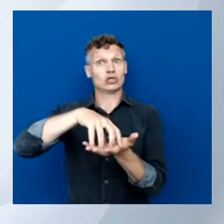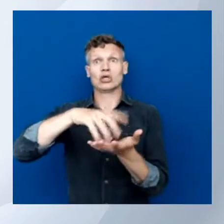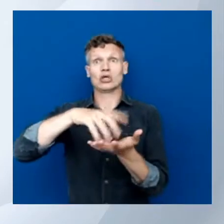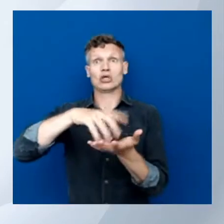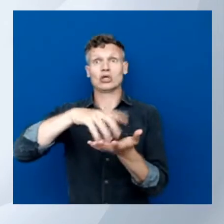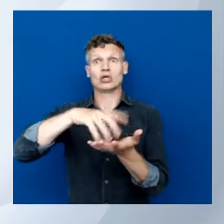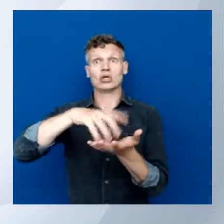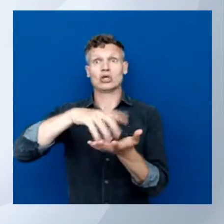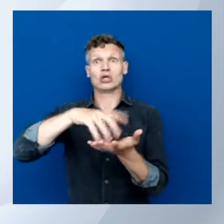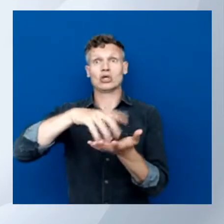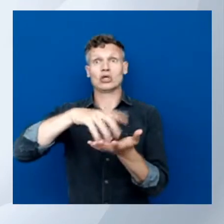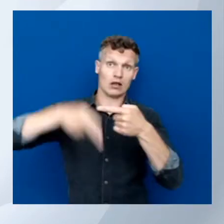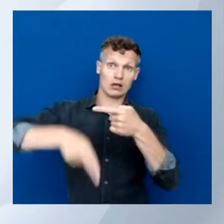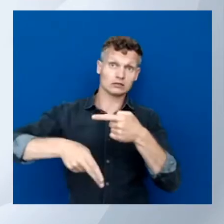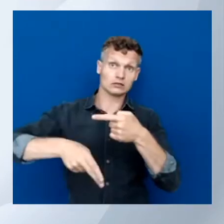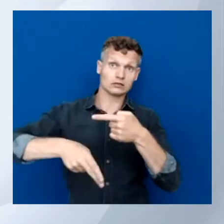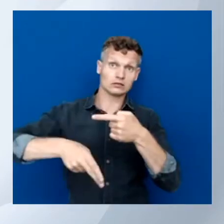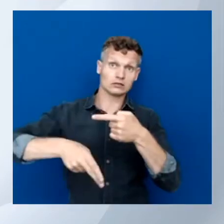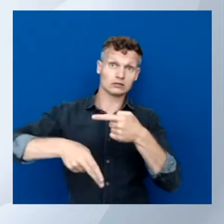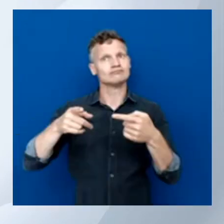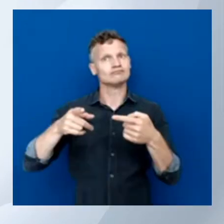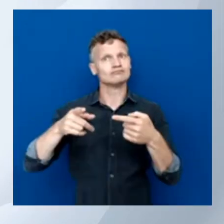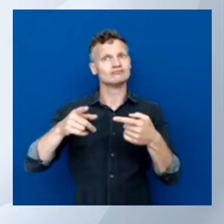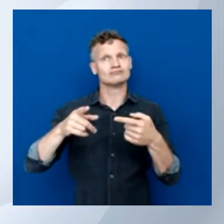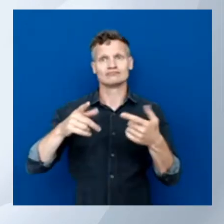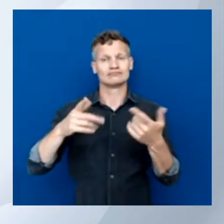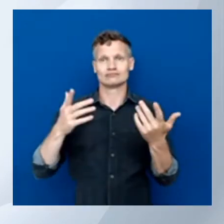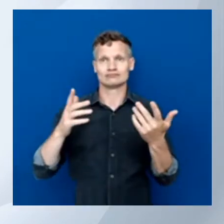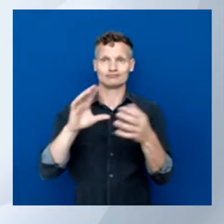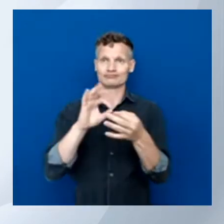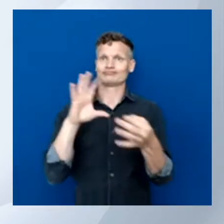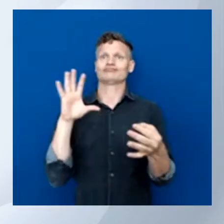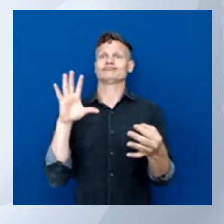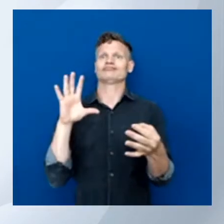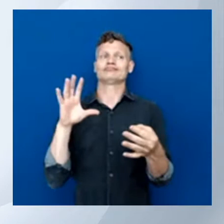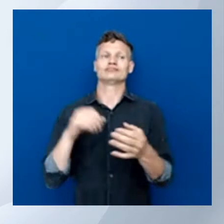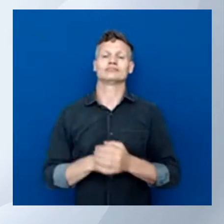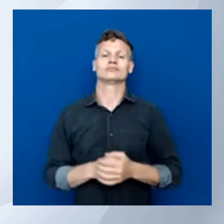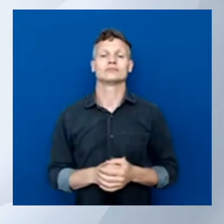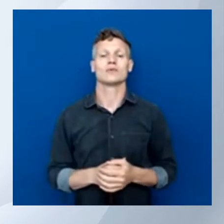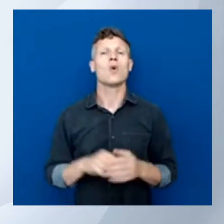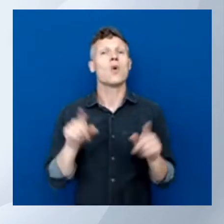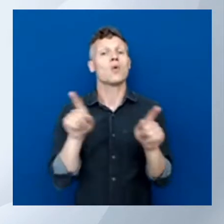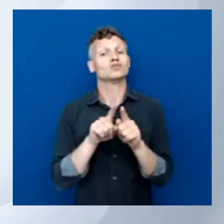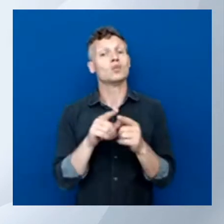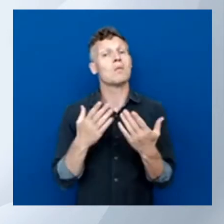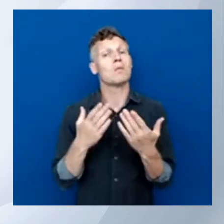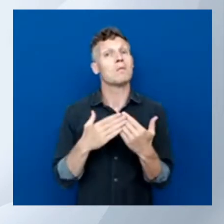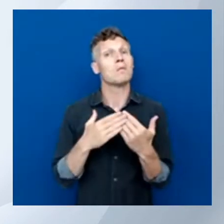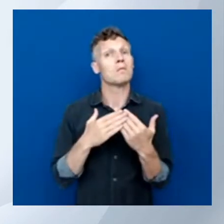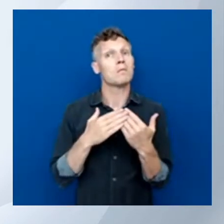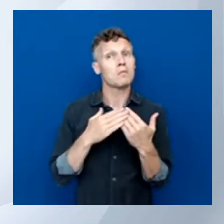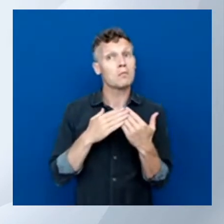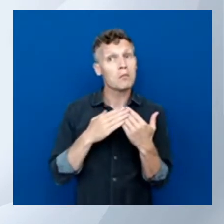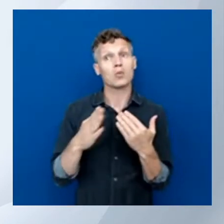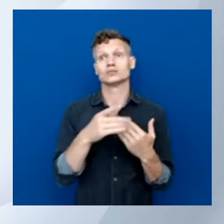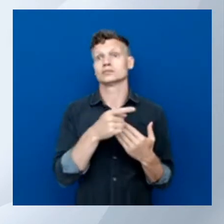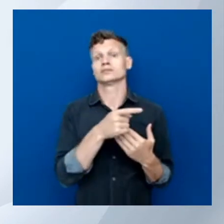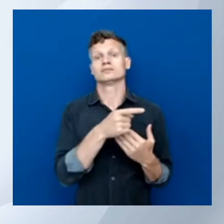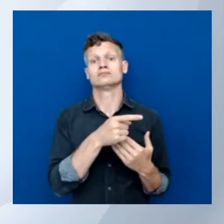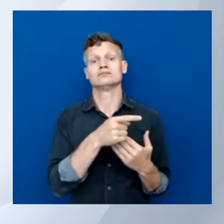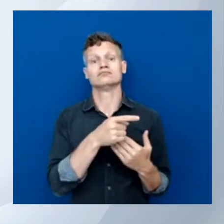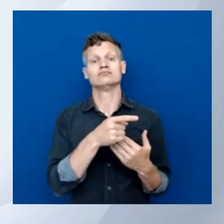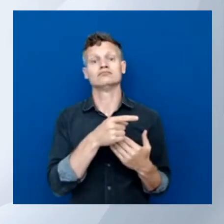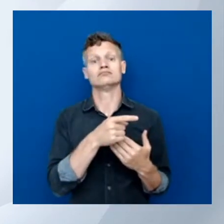There's also sticky sessions, which most load balancers nowadays handle pretty well. This is the idea that a user and their session